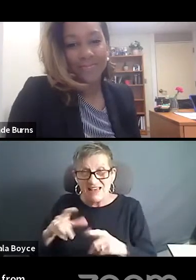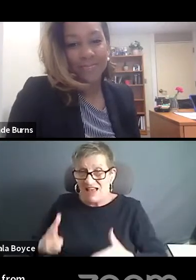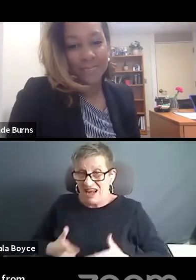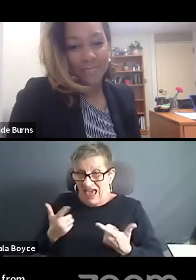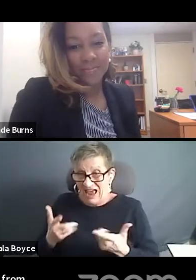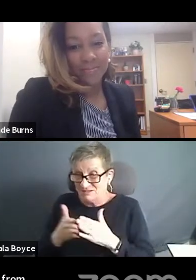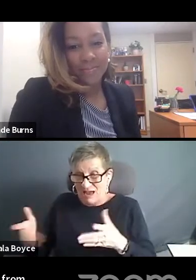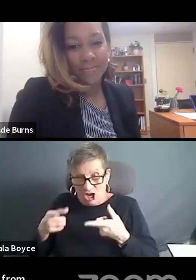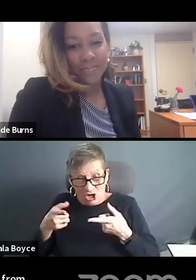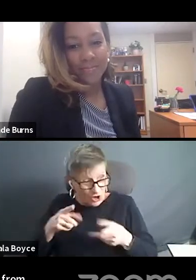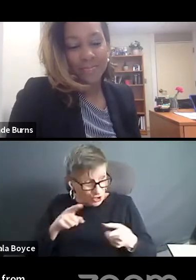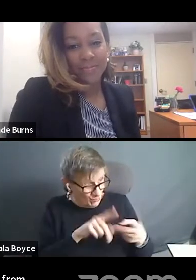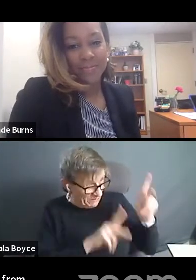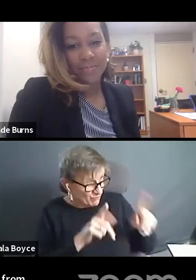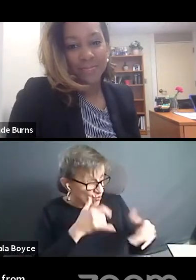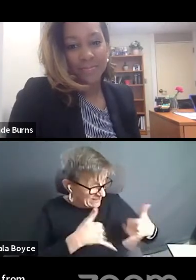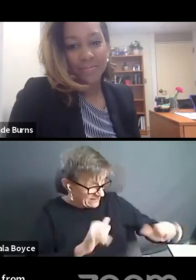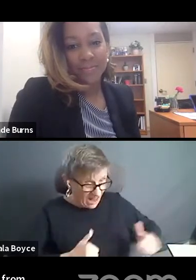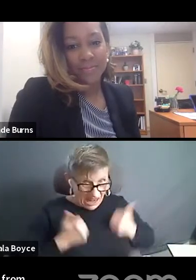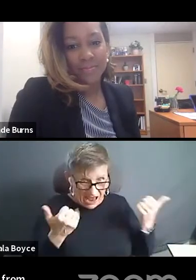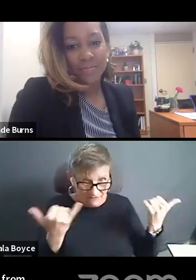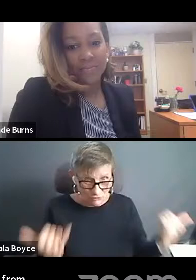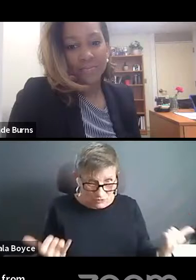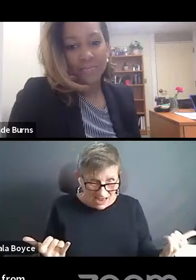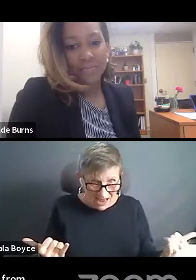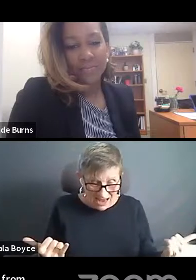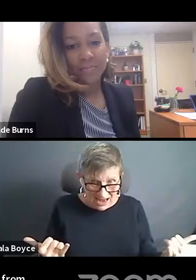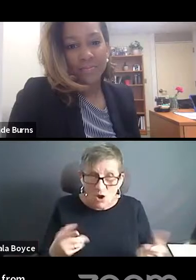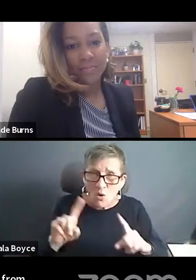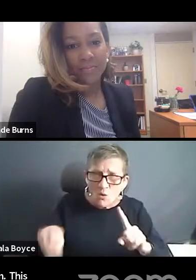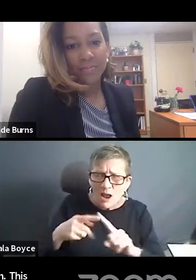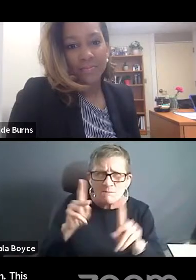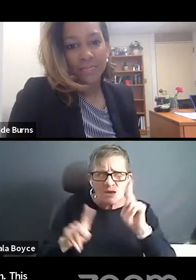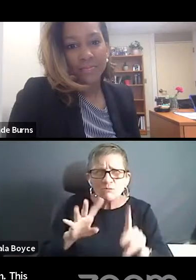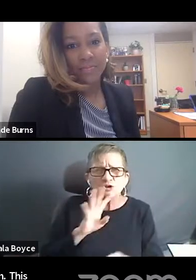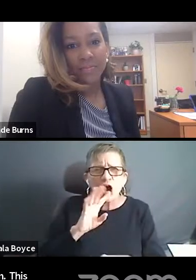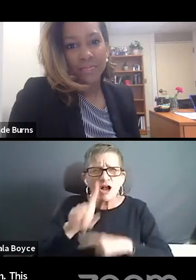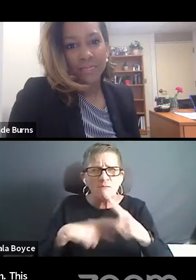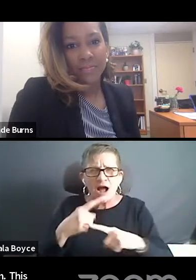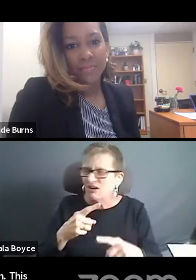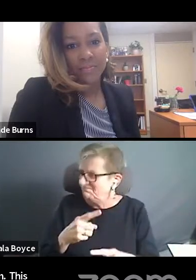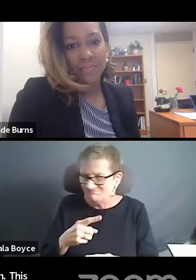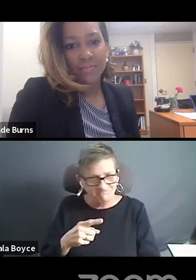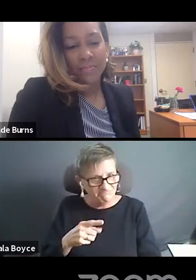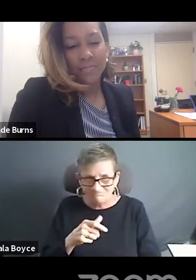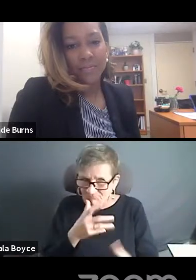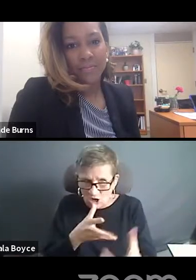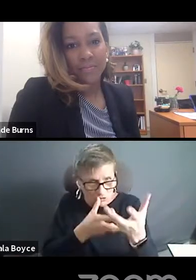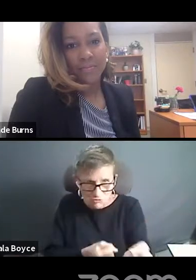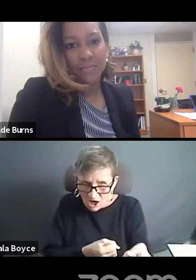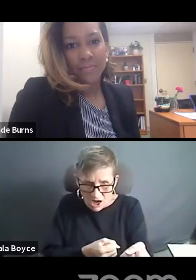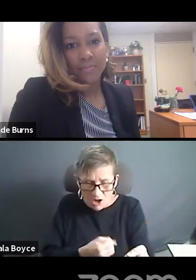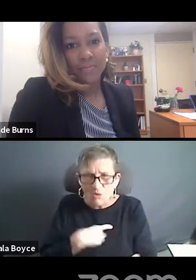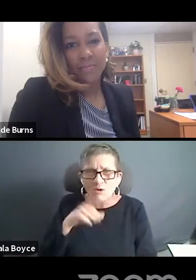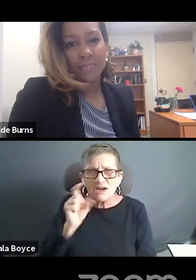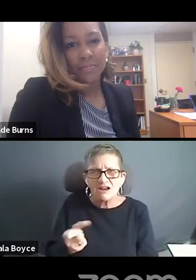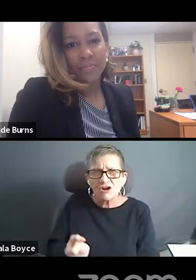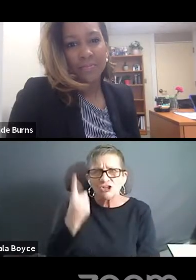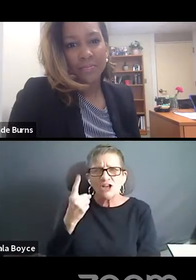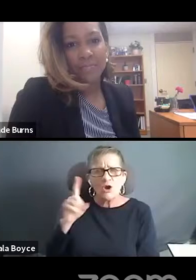today. And so when people talk about mistrust, we have to understand where it sometimes comes